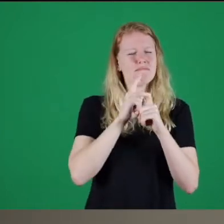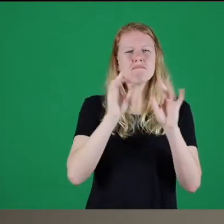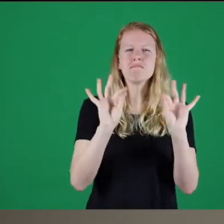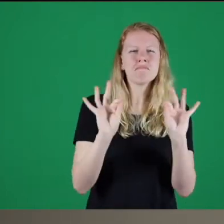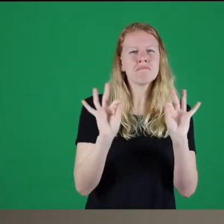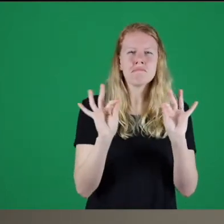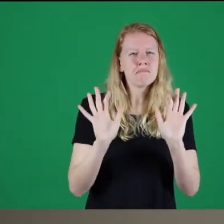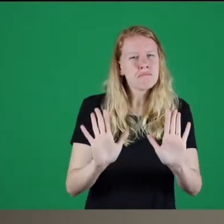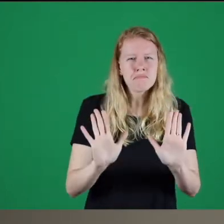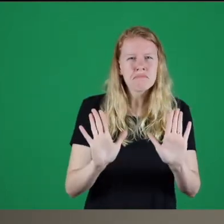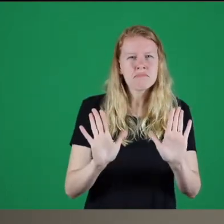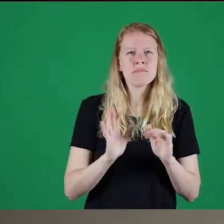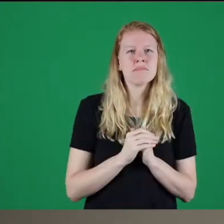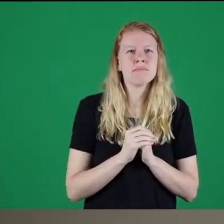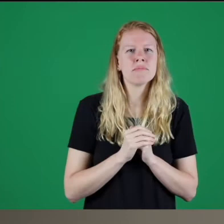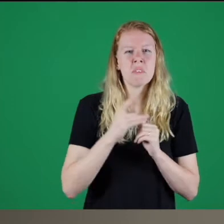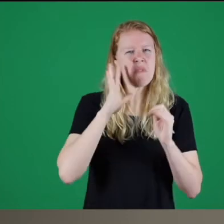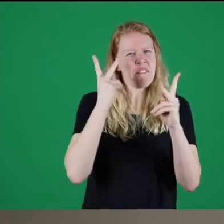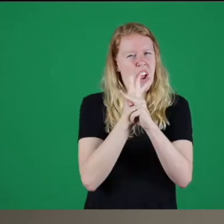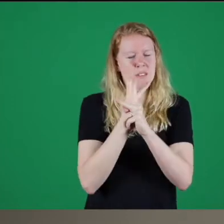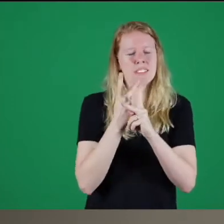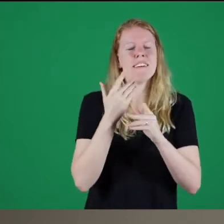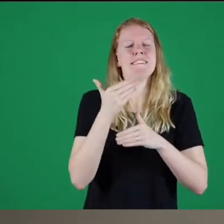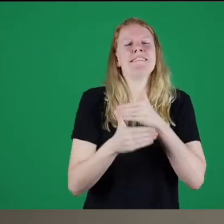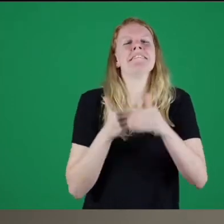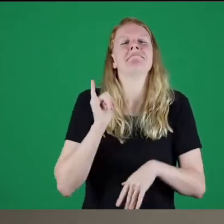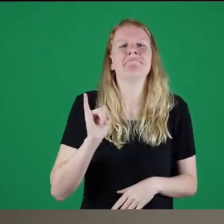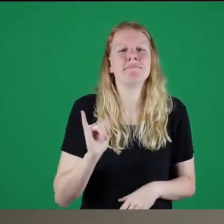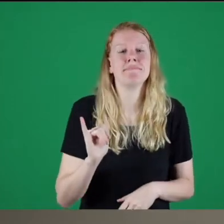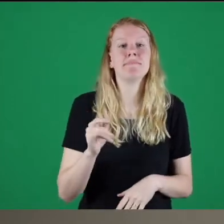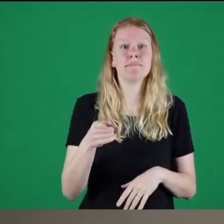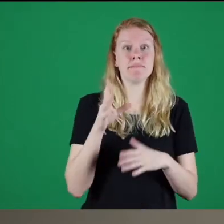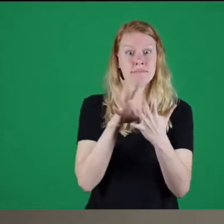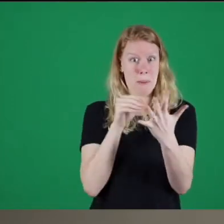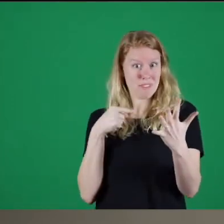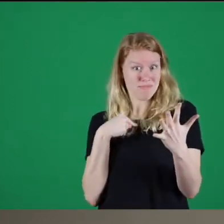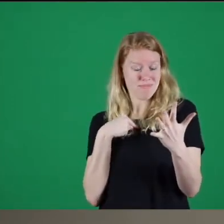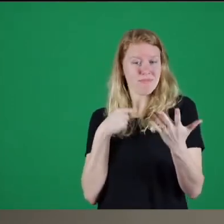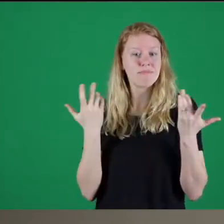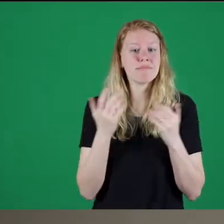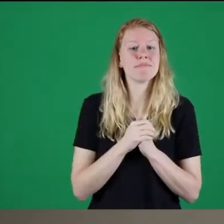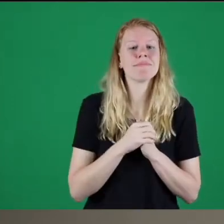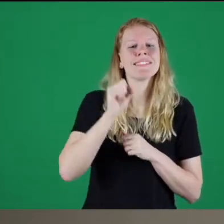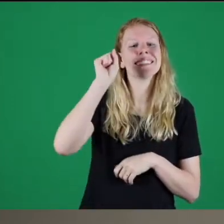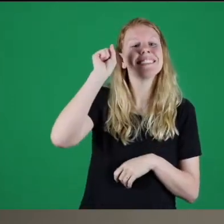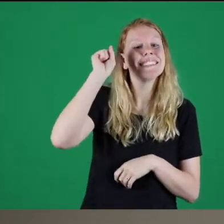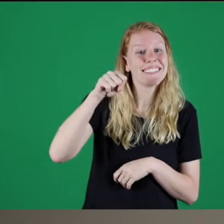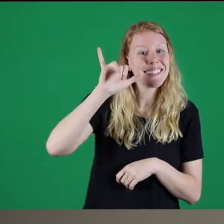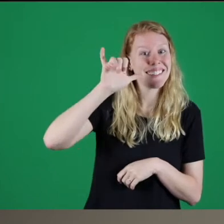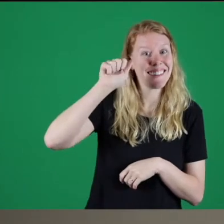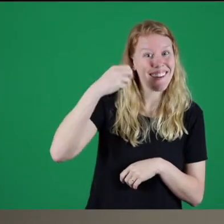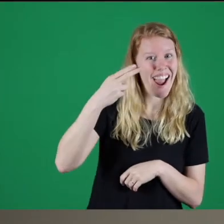this. If you've never spoken Bamananko, it's okay. Just repeat what you hear. So repeat these words.